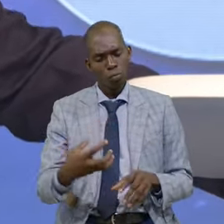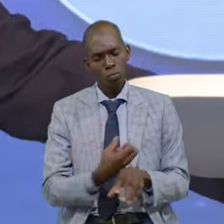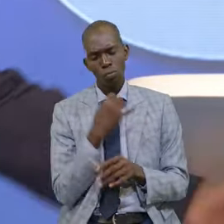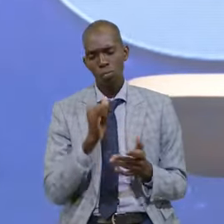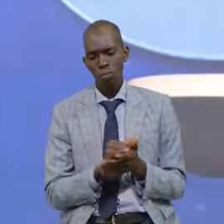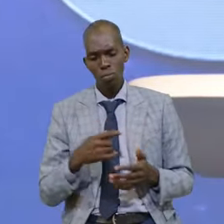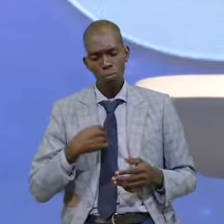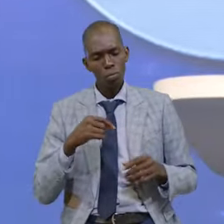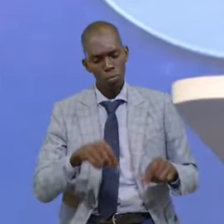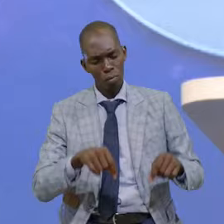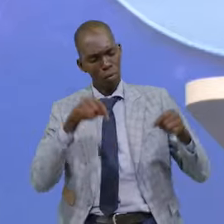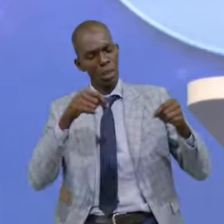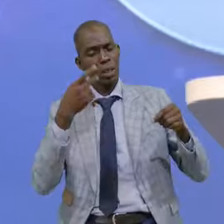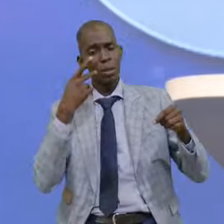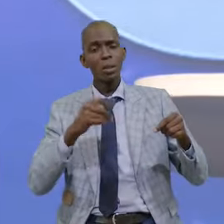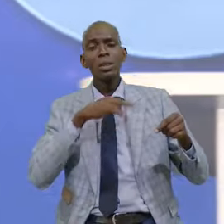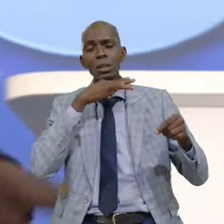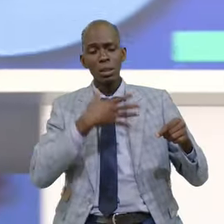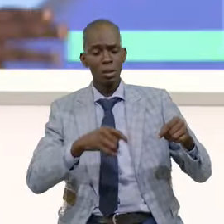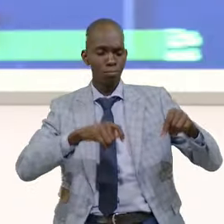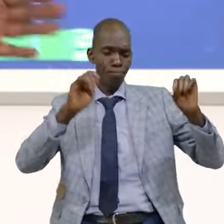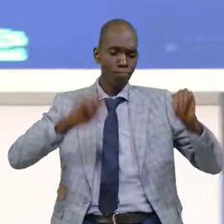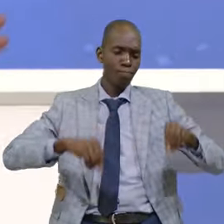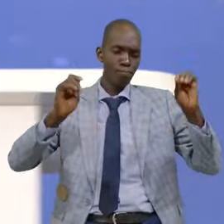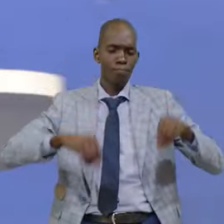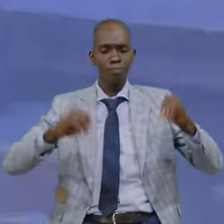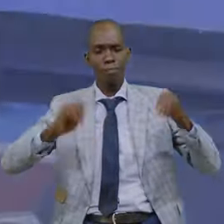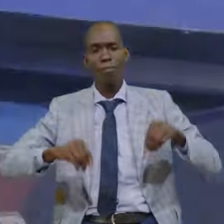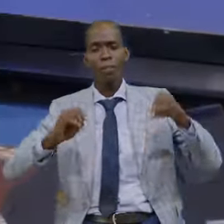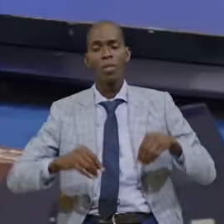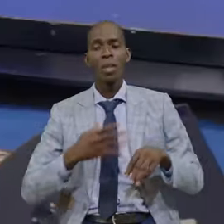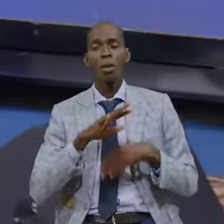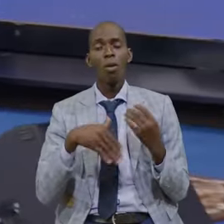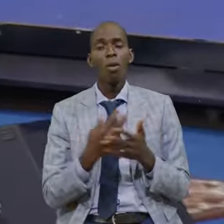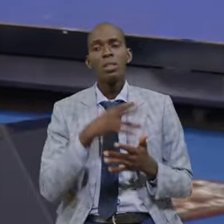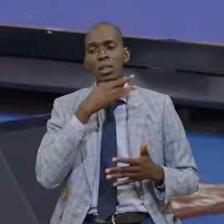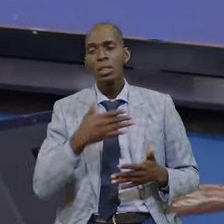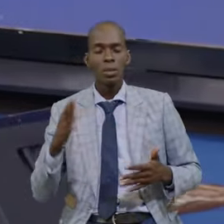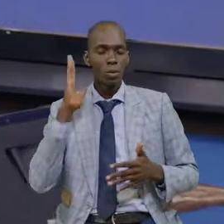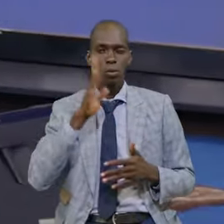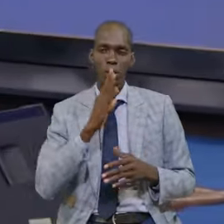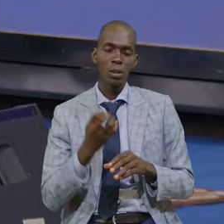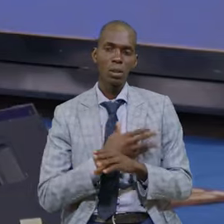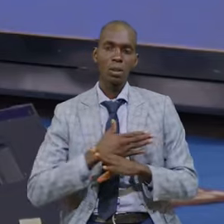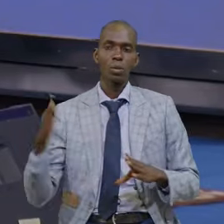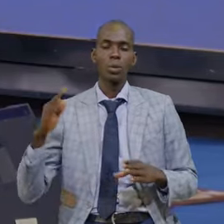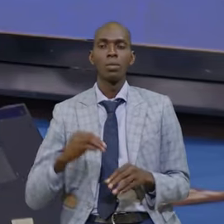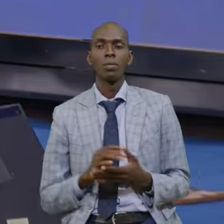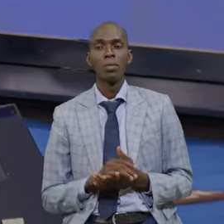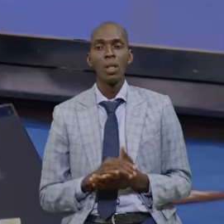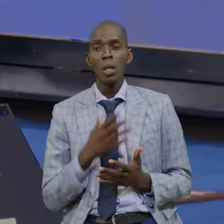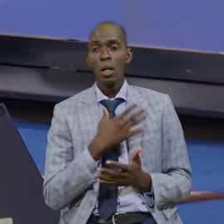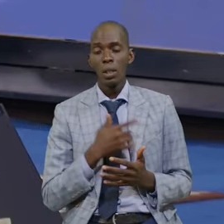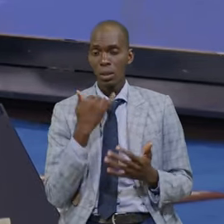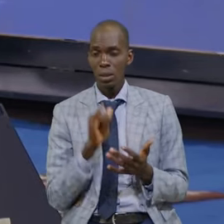all the dust there, you shake it like that, and all the dust will vanish away. And it says, now you